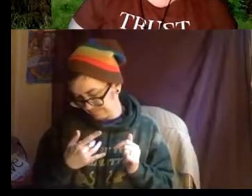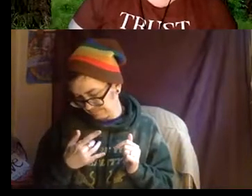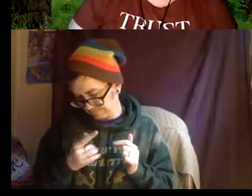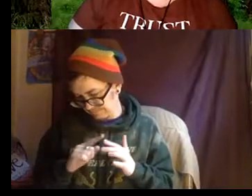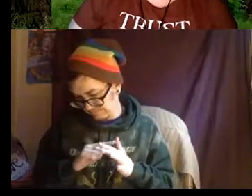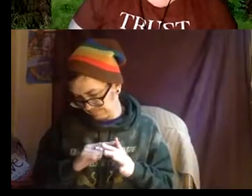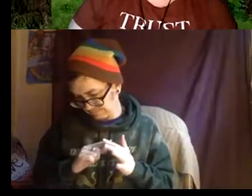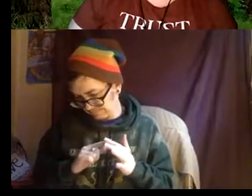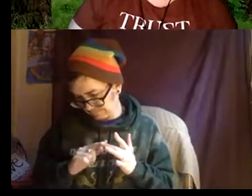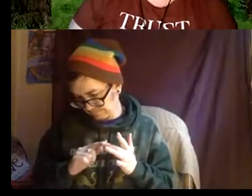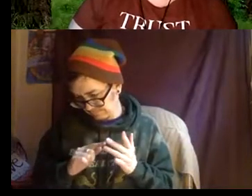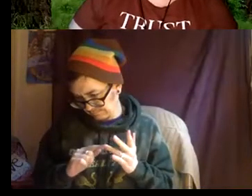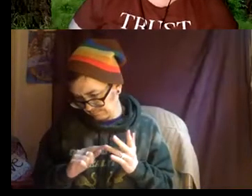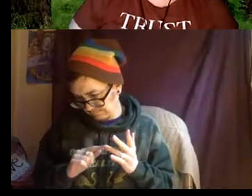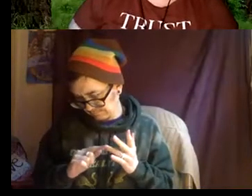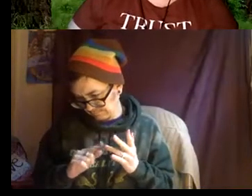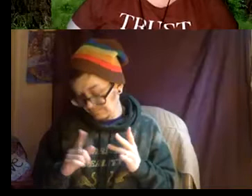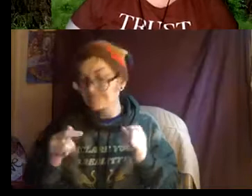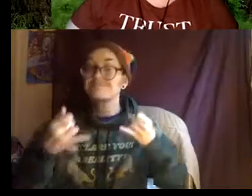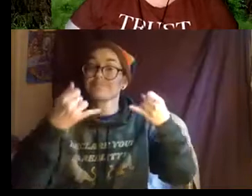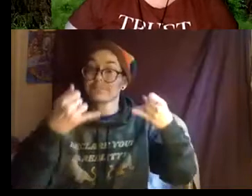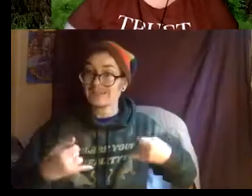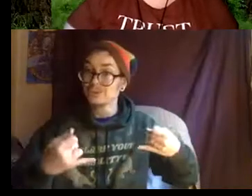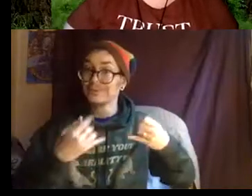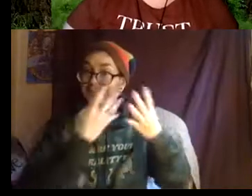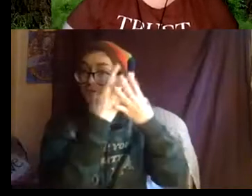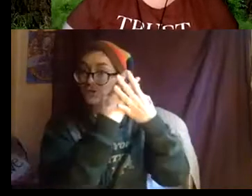And then what else am I sensing?